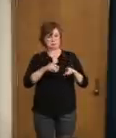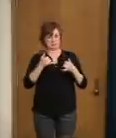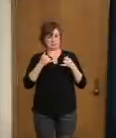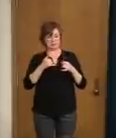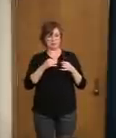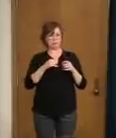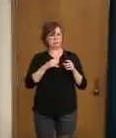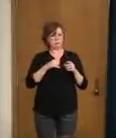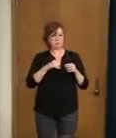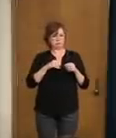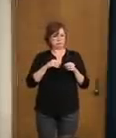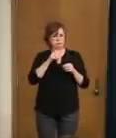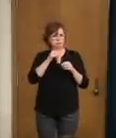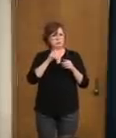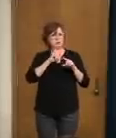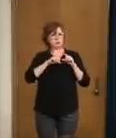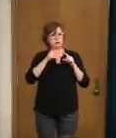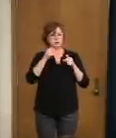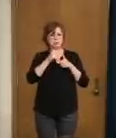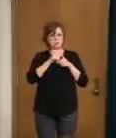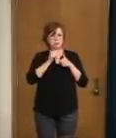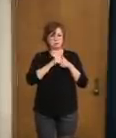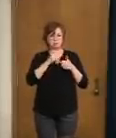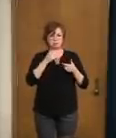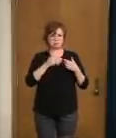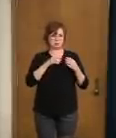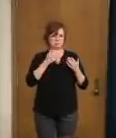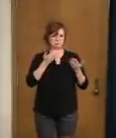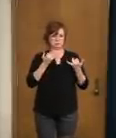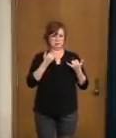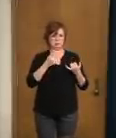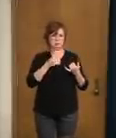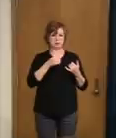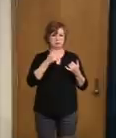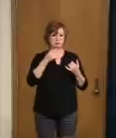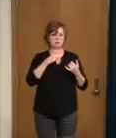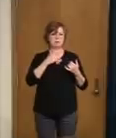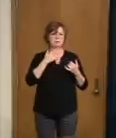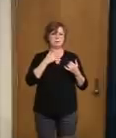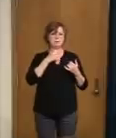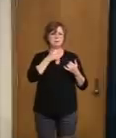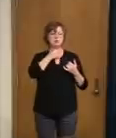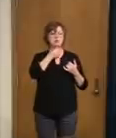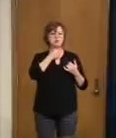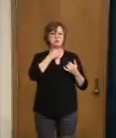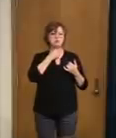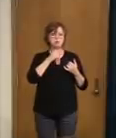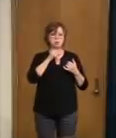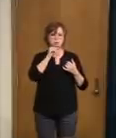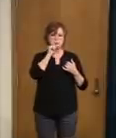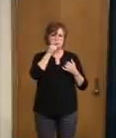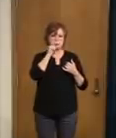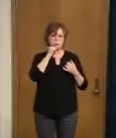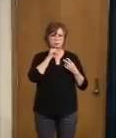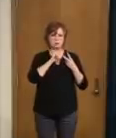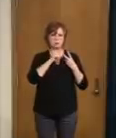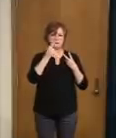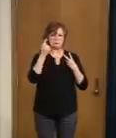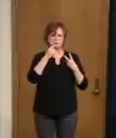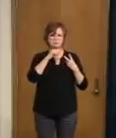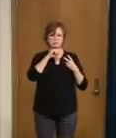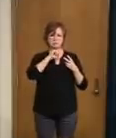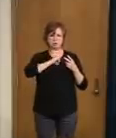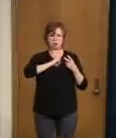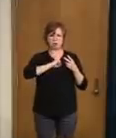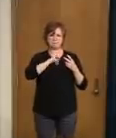cough, scratch in the throat as COVID unless proven otherwise. And so again, we are not seeing any influenza